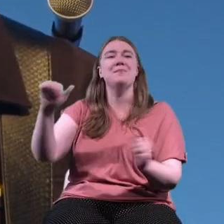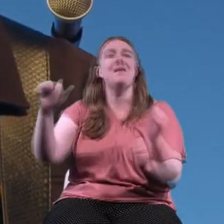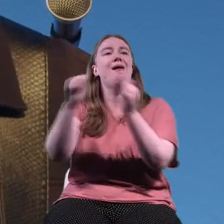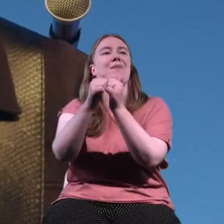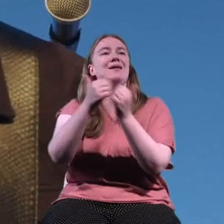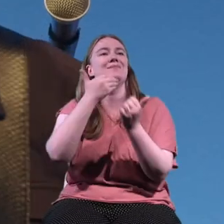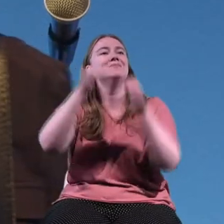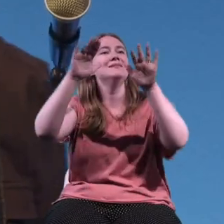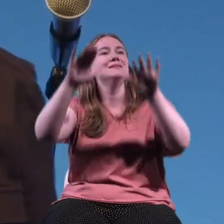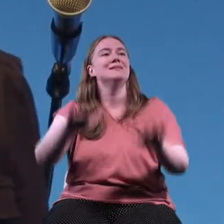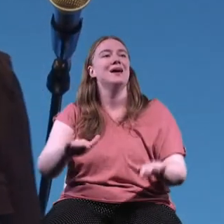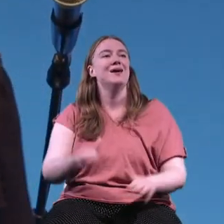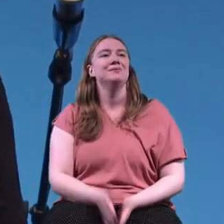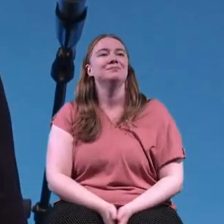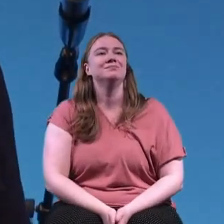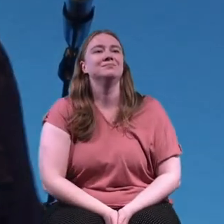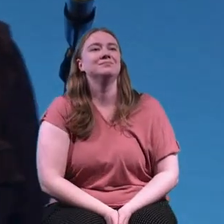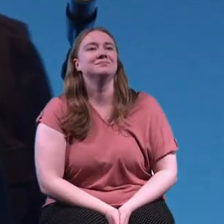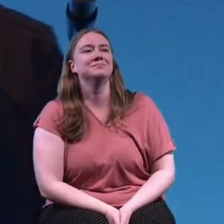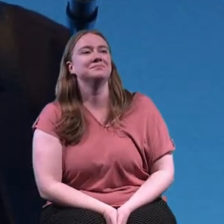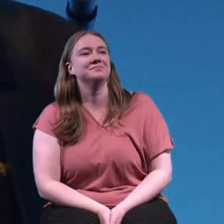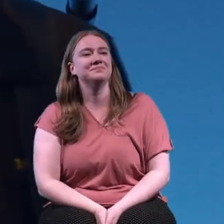Let's take our seats.